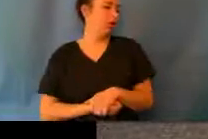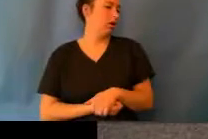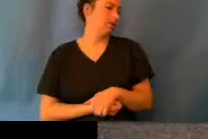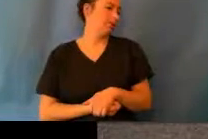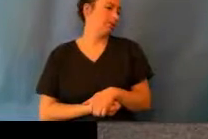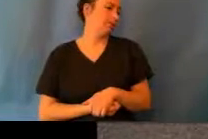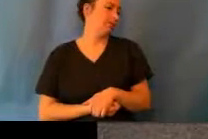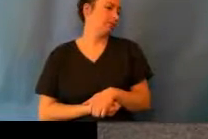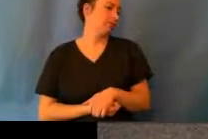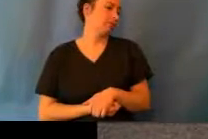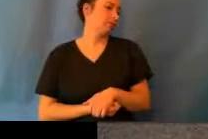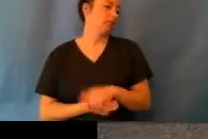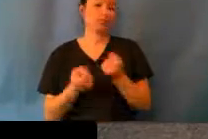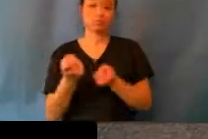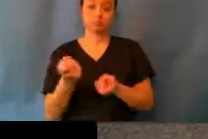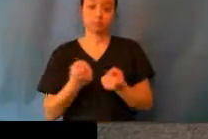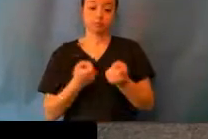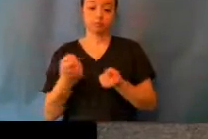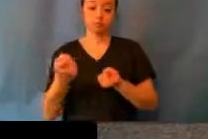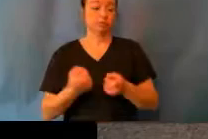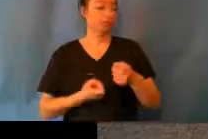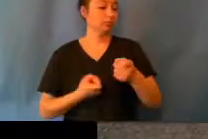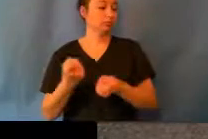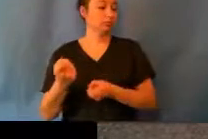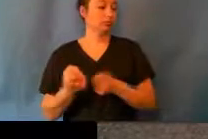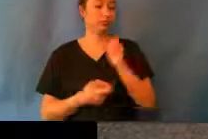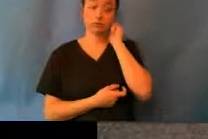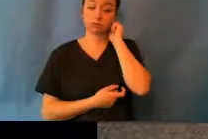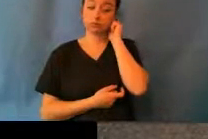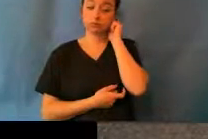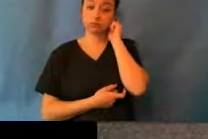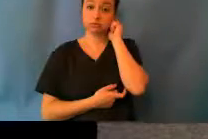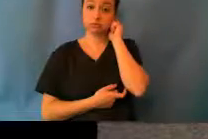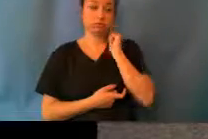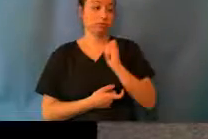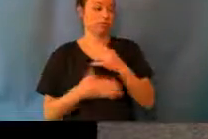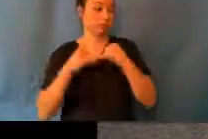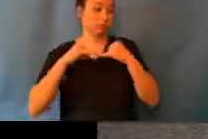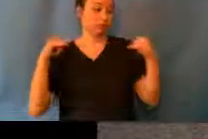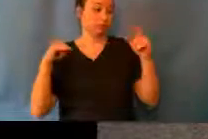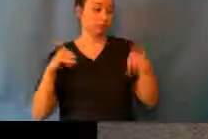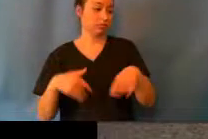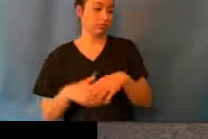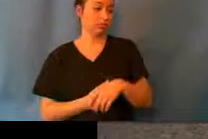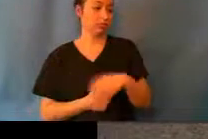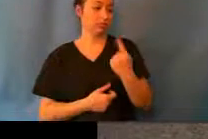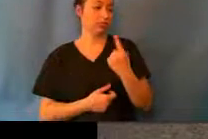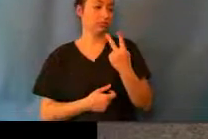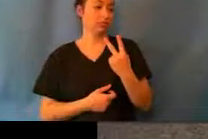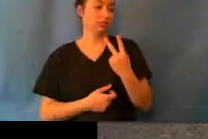All right, let's check the skates. I'm going to draw my lines so I know what block he stops. Ready?